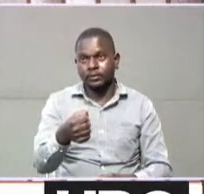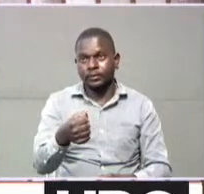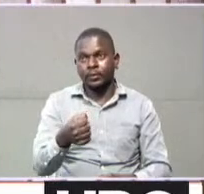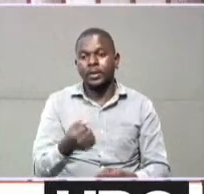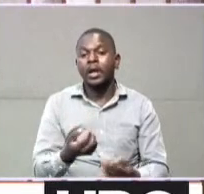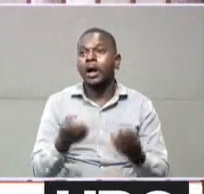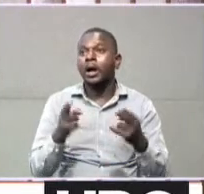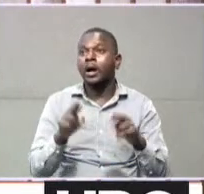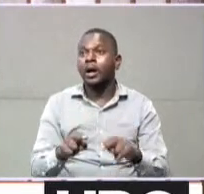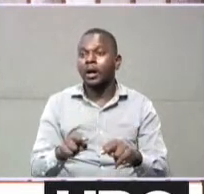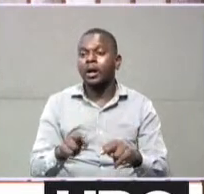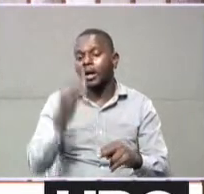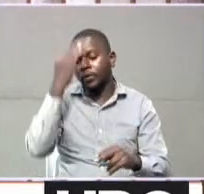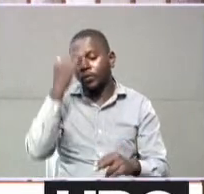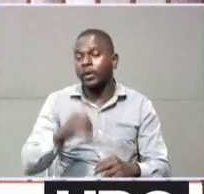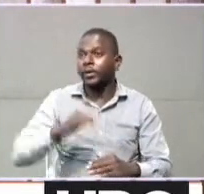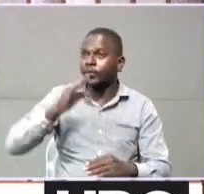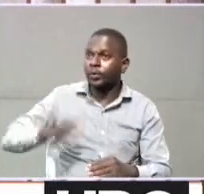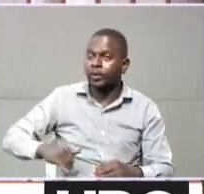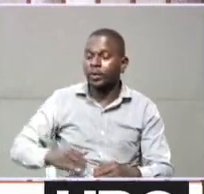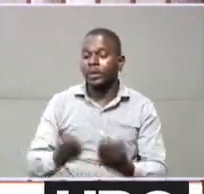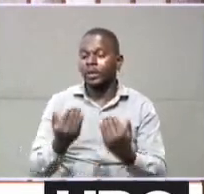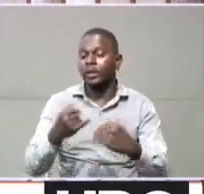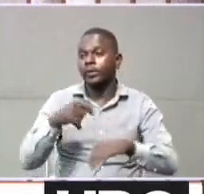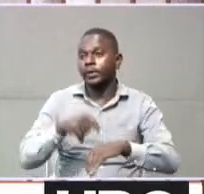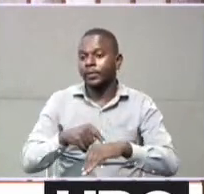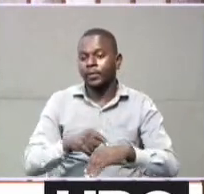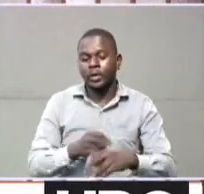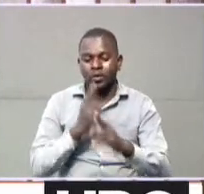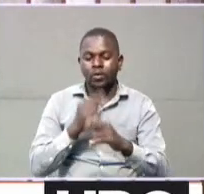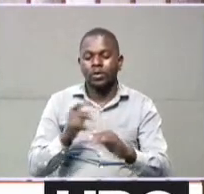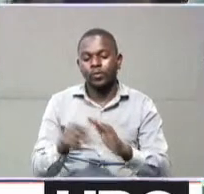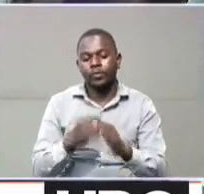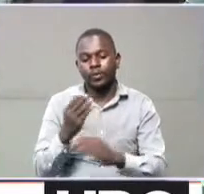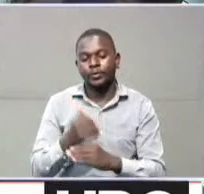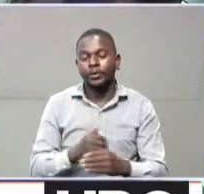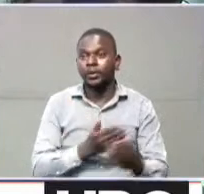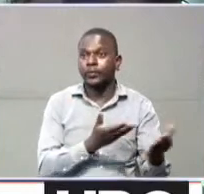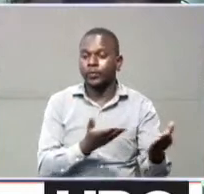going to be done and why has it delayed for this time right honor prime minister